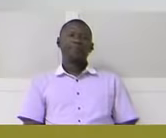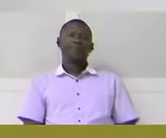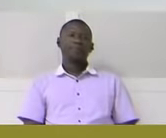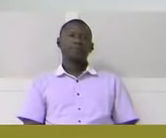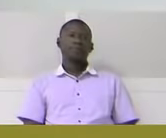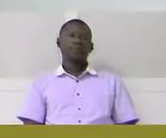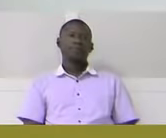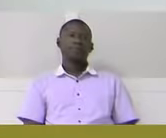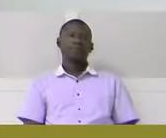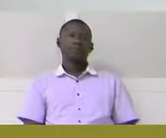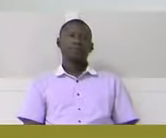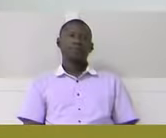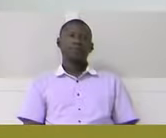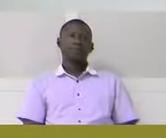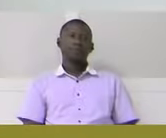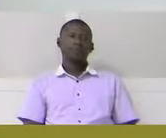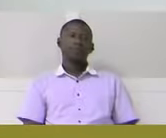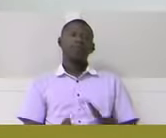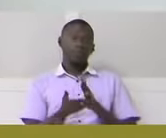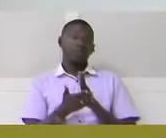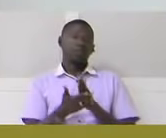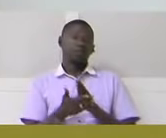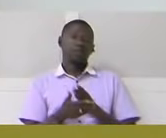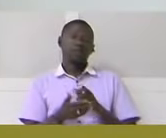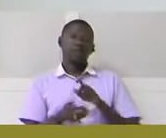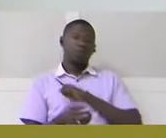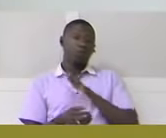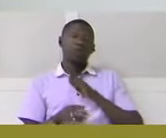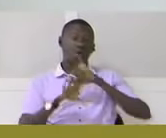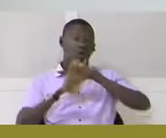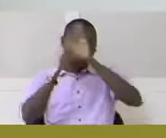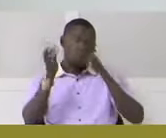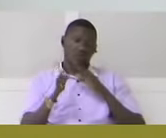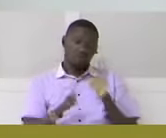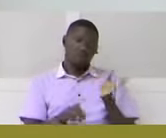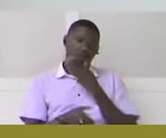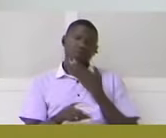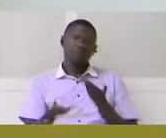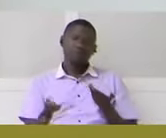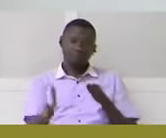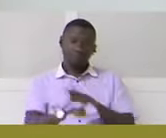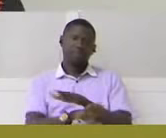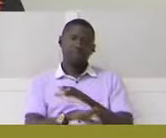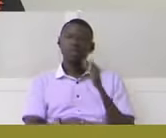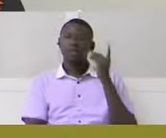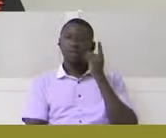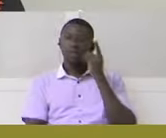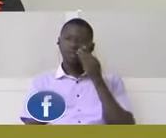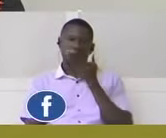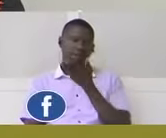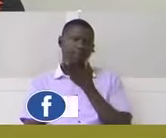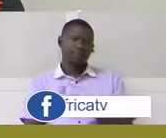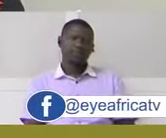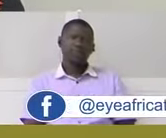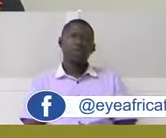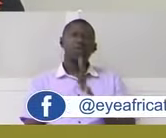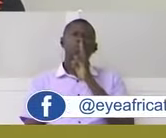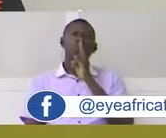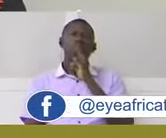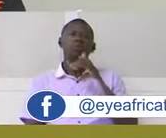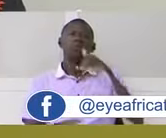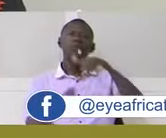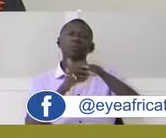Actually, we all went to the funeral. Tonya tonya mbeta ala sangoto le. And who was that include? We all